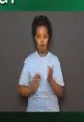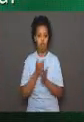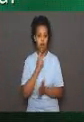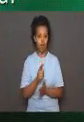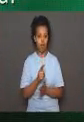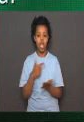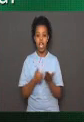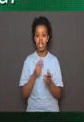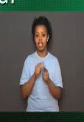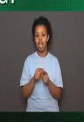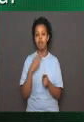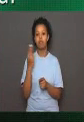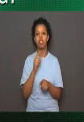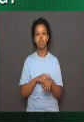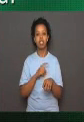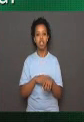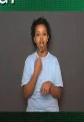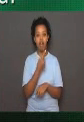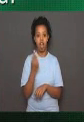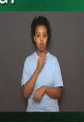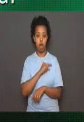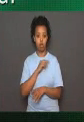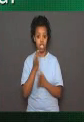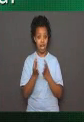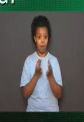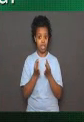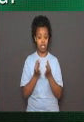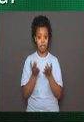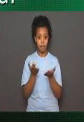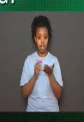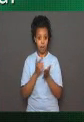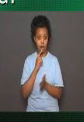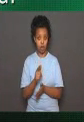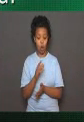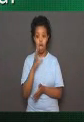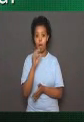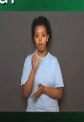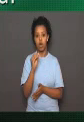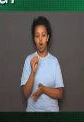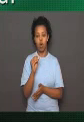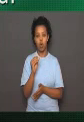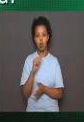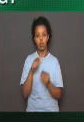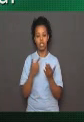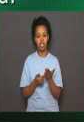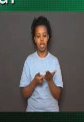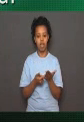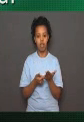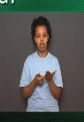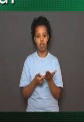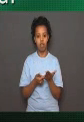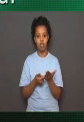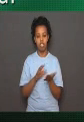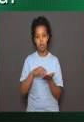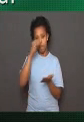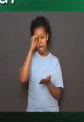this word to describe certain behaviors, we are talking about behaviors that do not have to